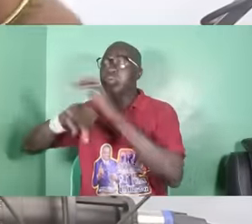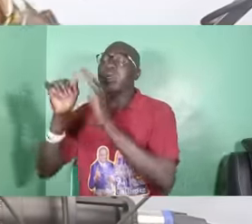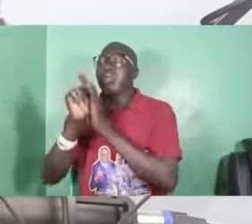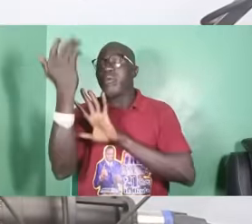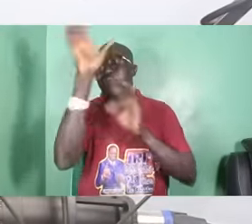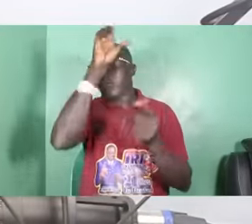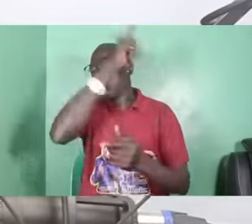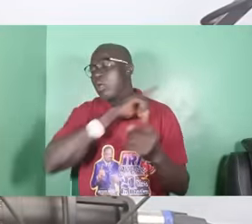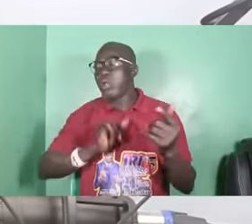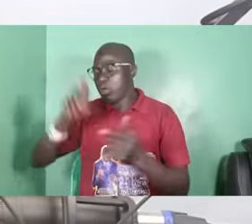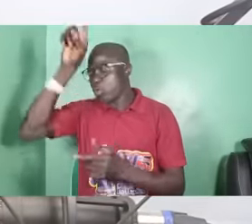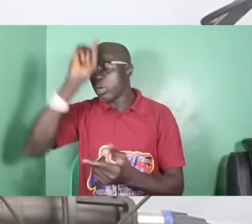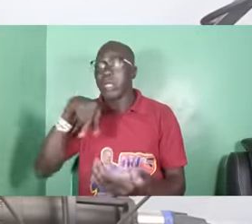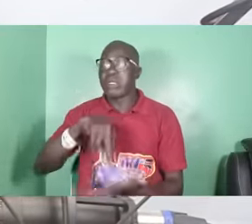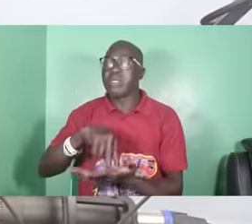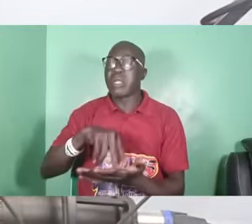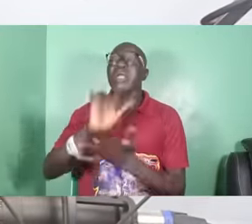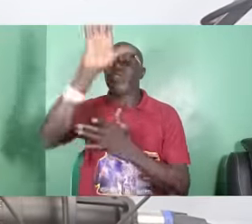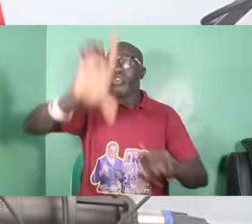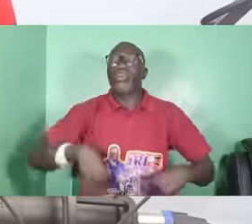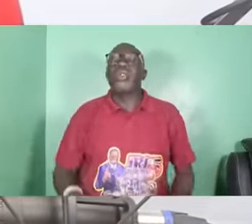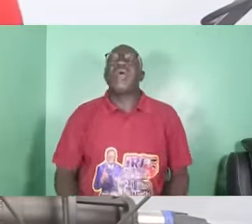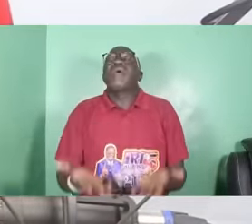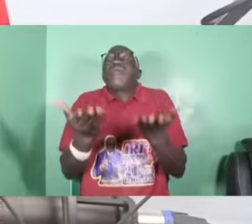And his family before the Lord, the one I said,